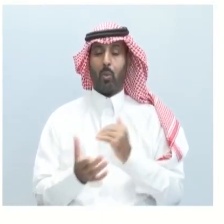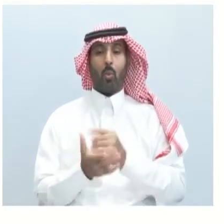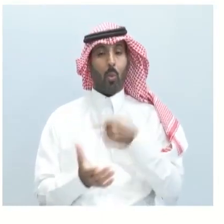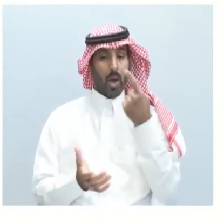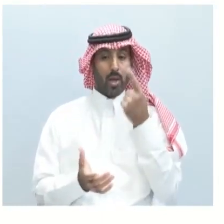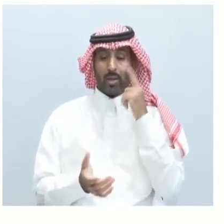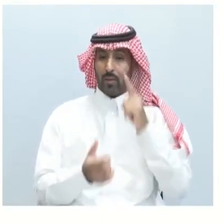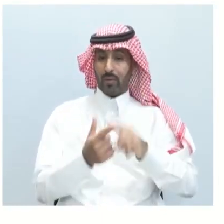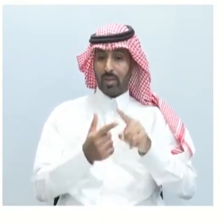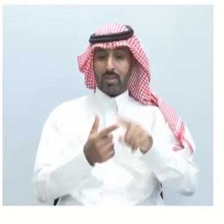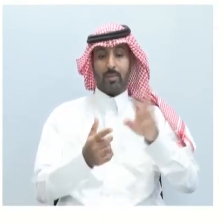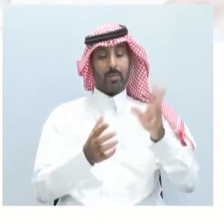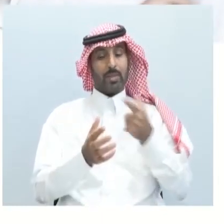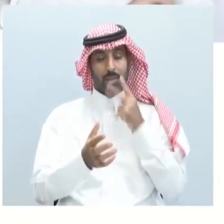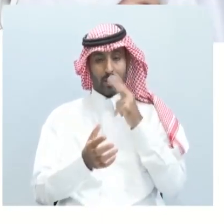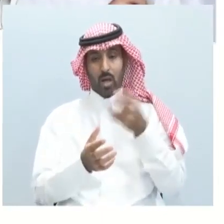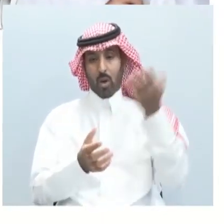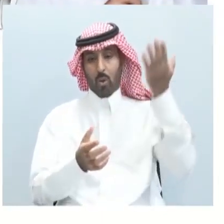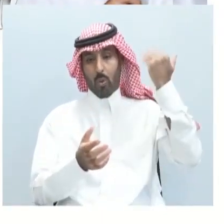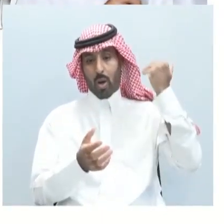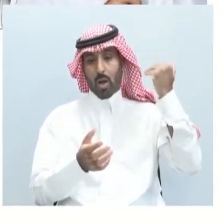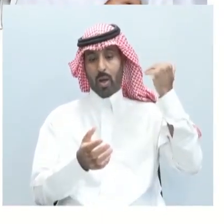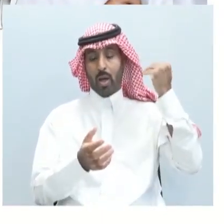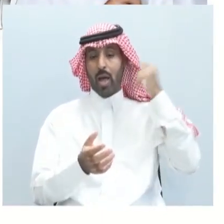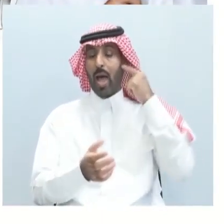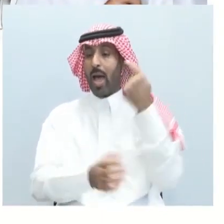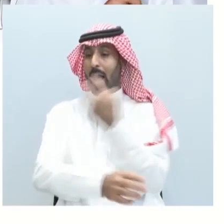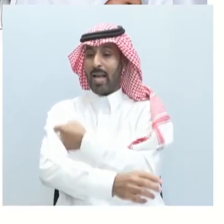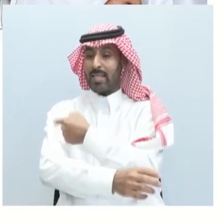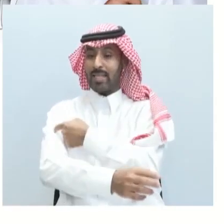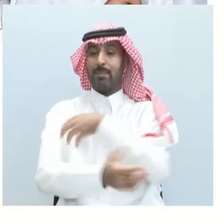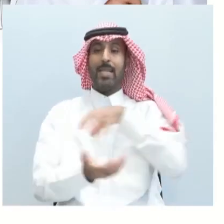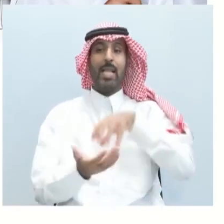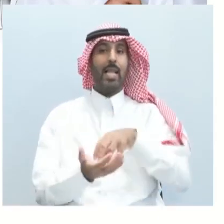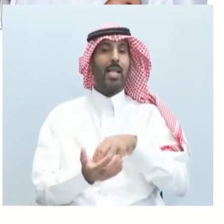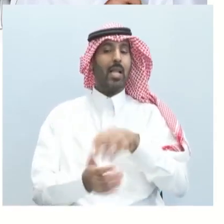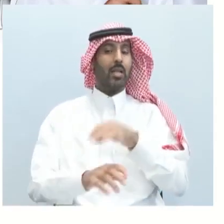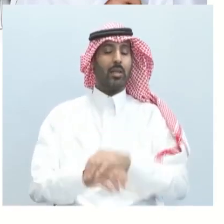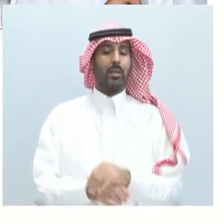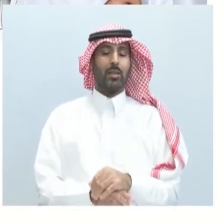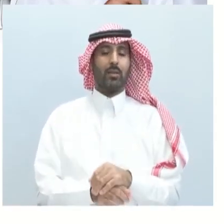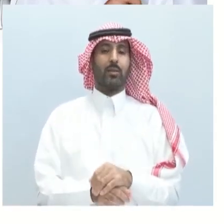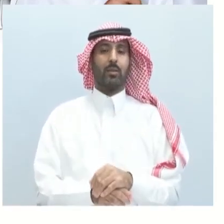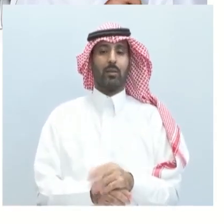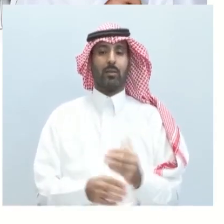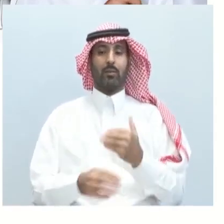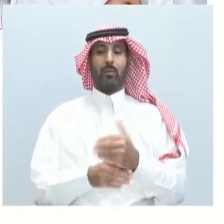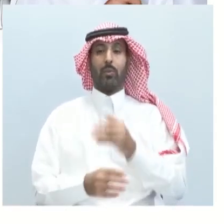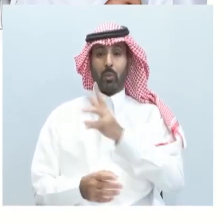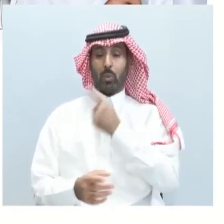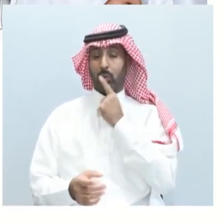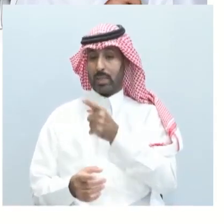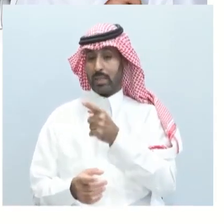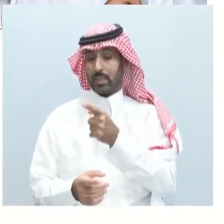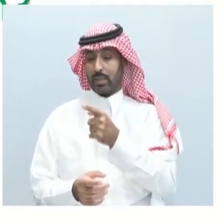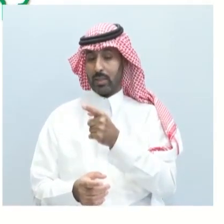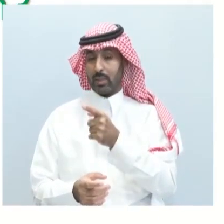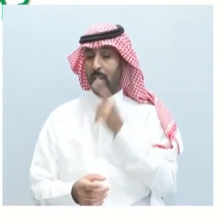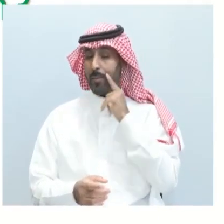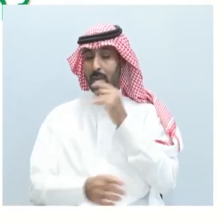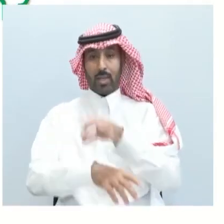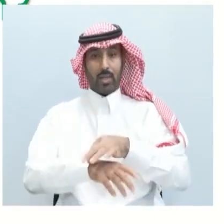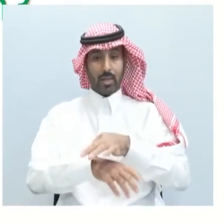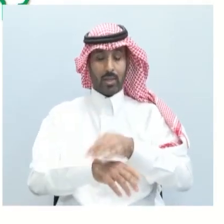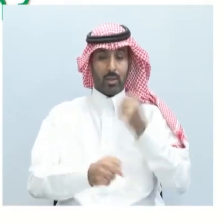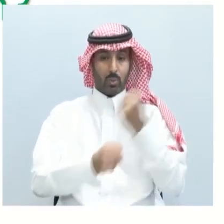One of these places that we mentioned is at the hospital. Now, when we said that people,